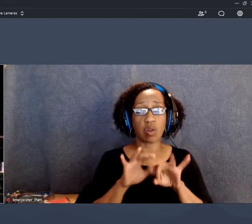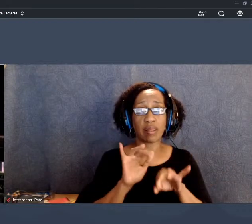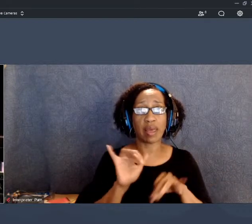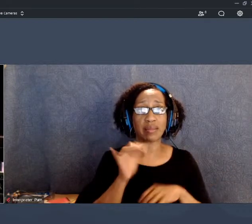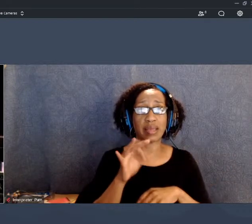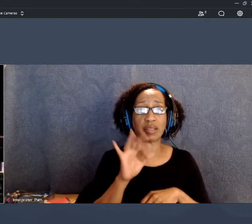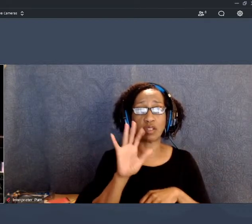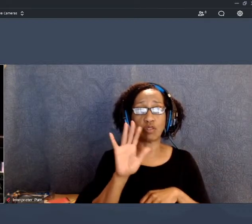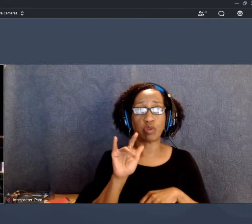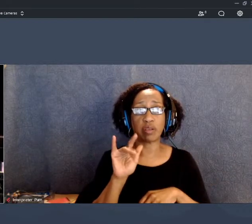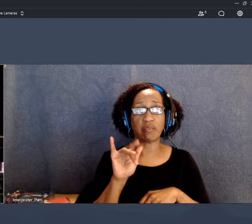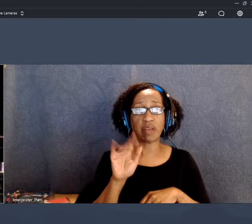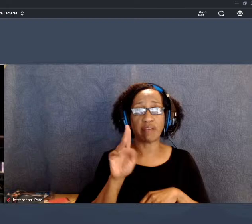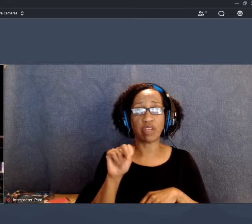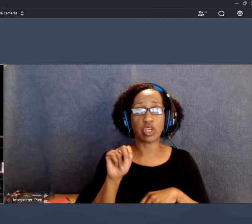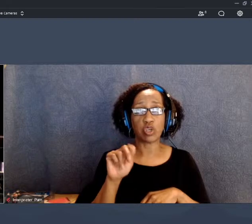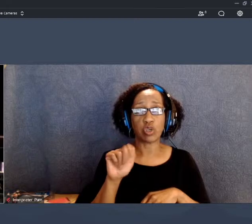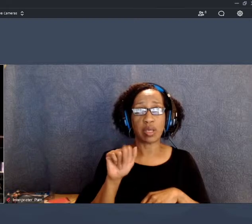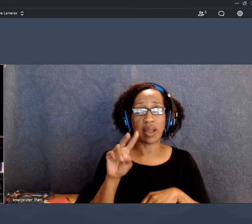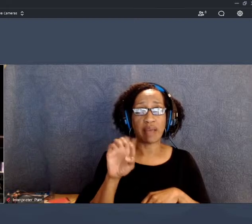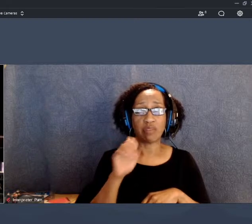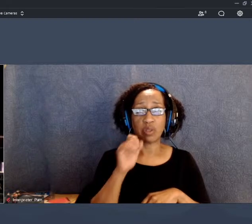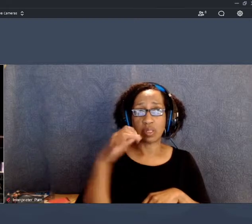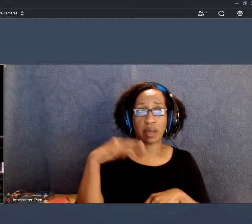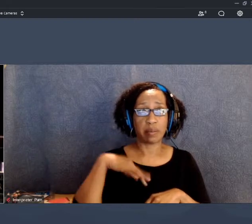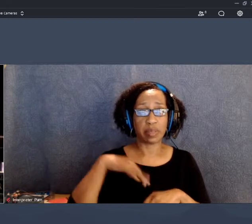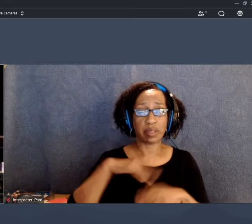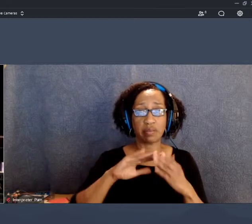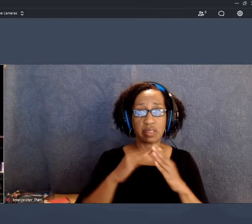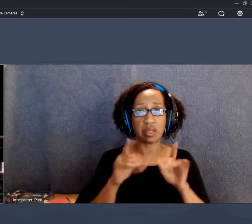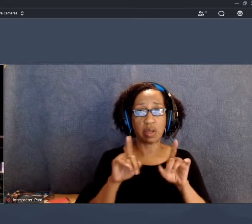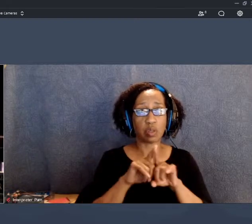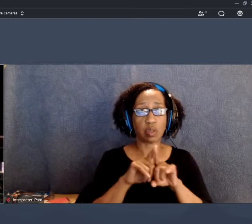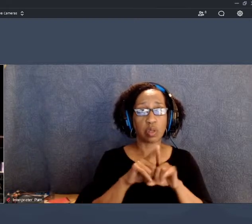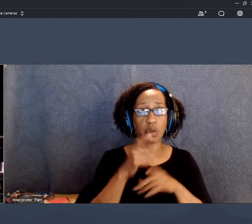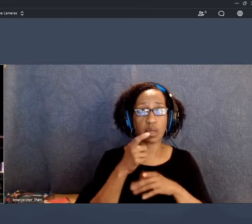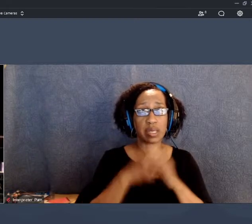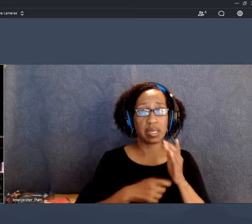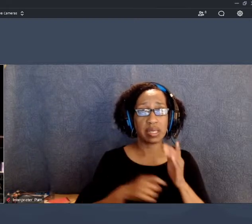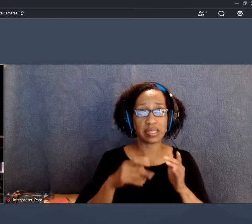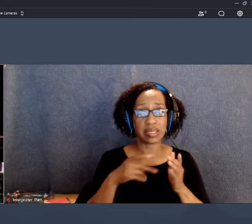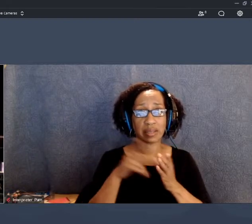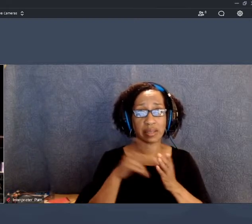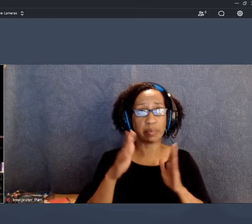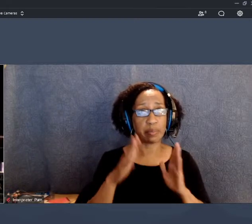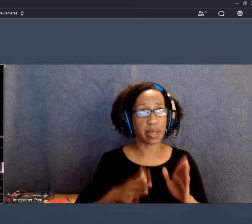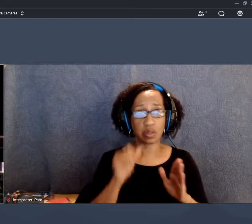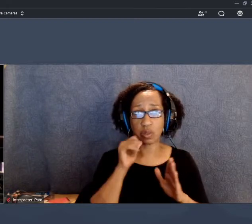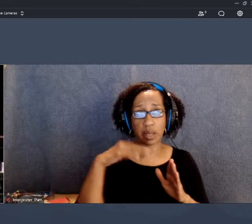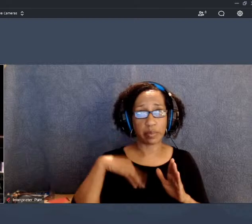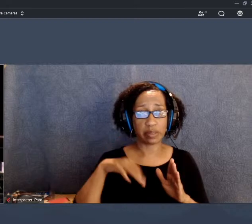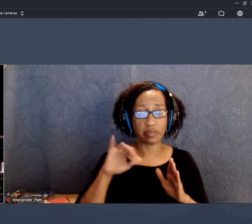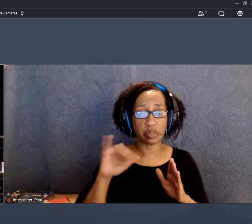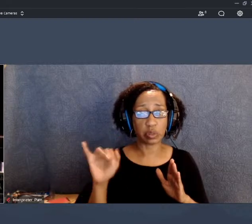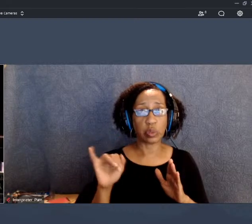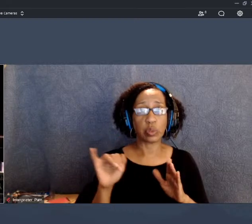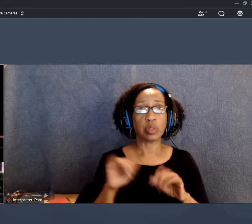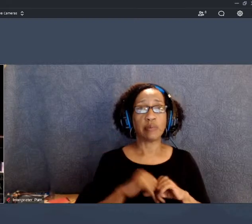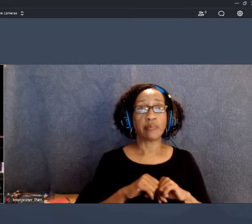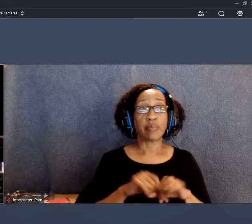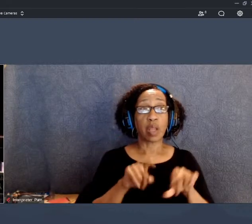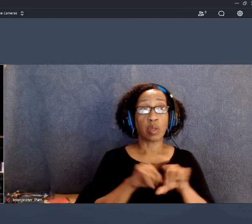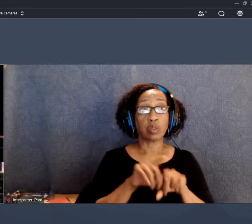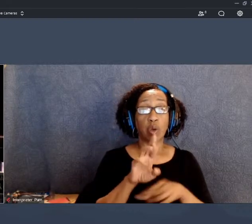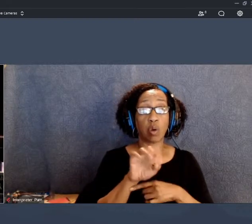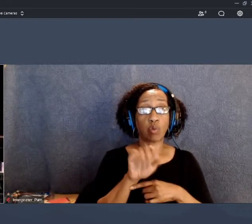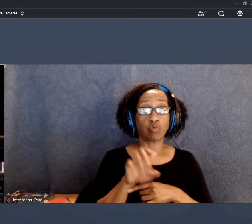Avenue property, does not benefit the city and taxpayers in the long run. Furthermore, the real estate market